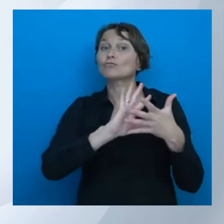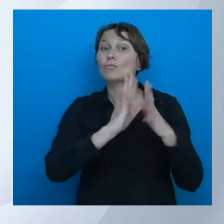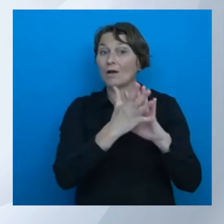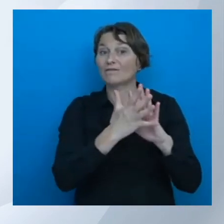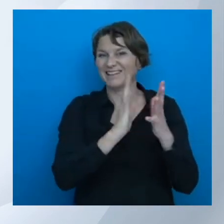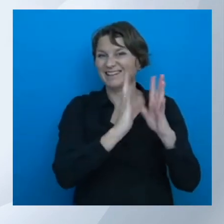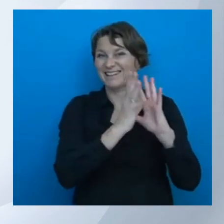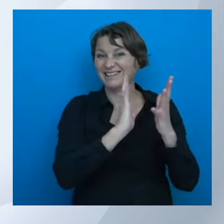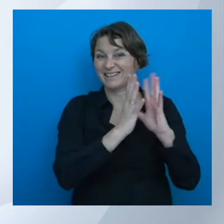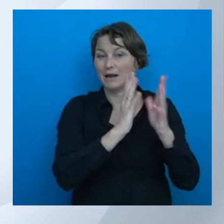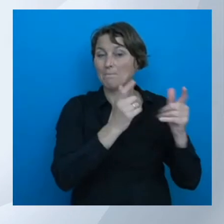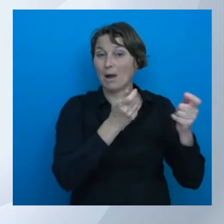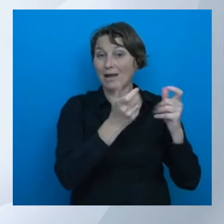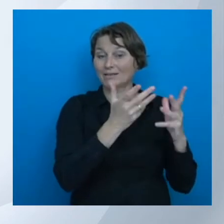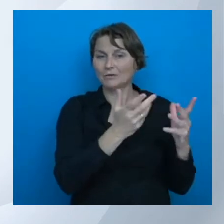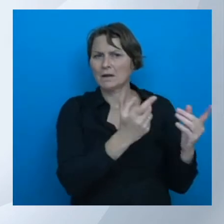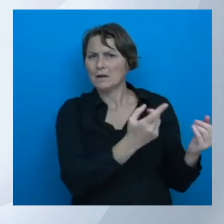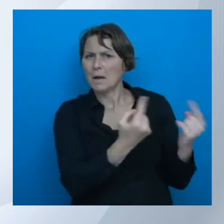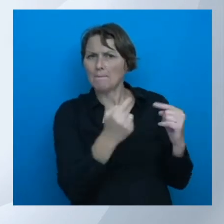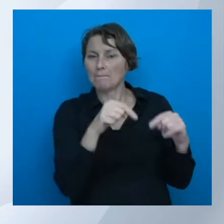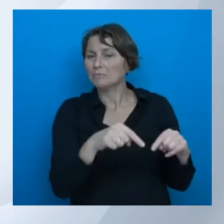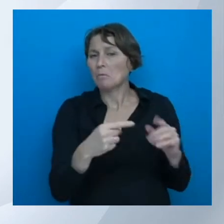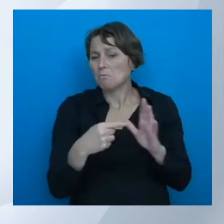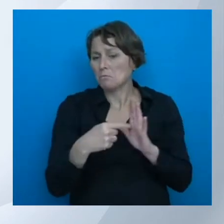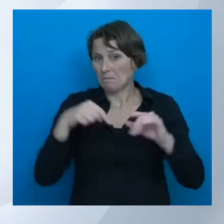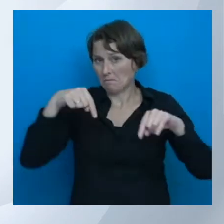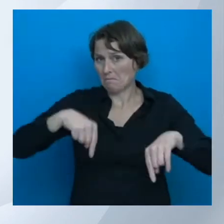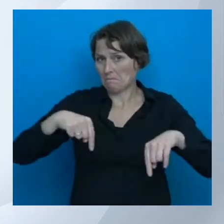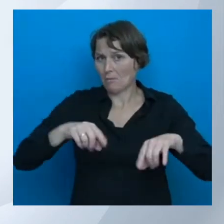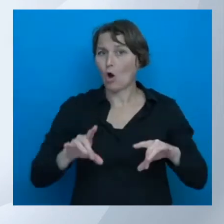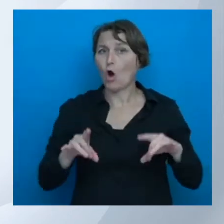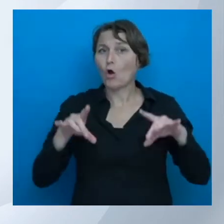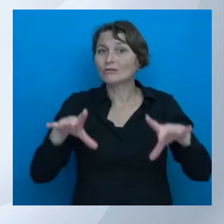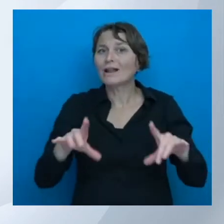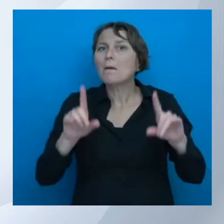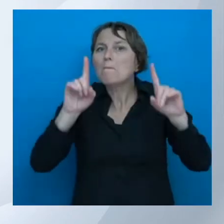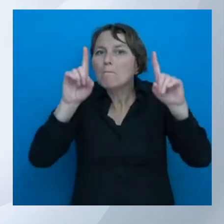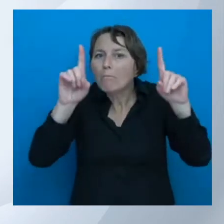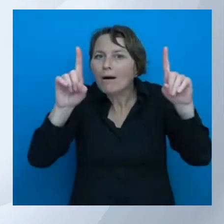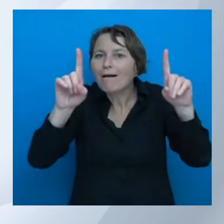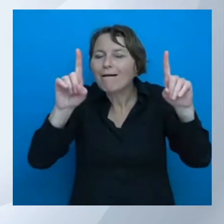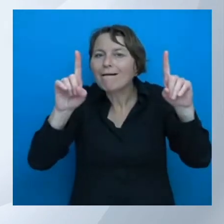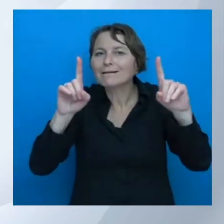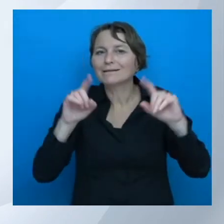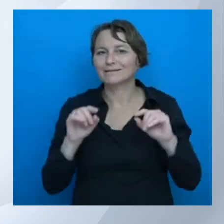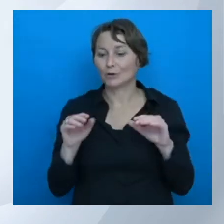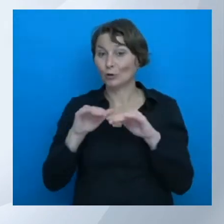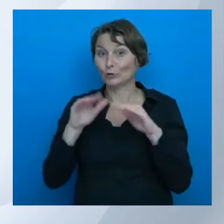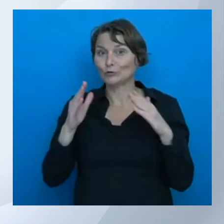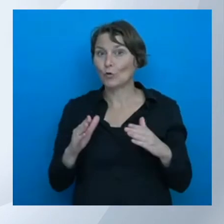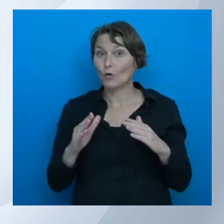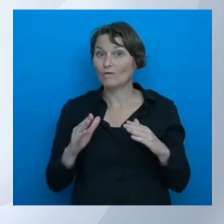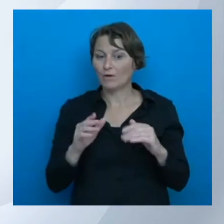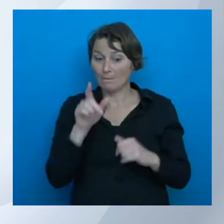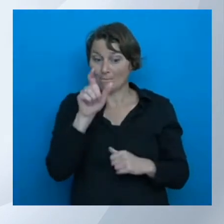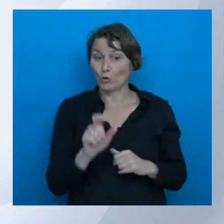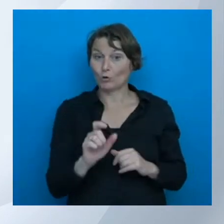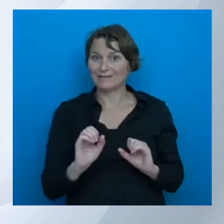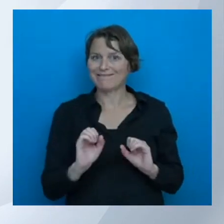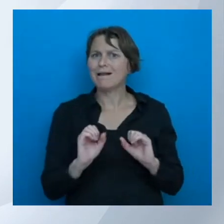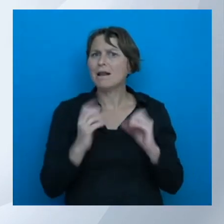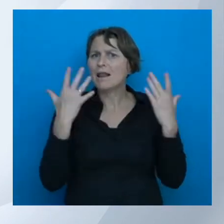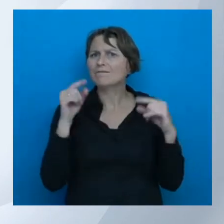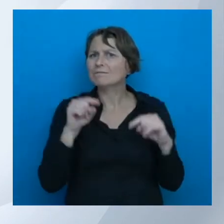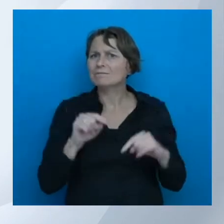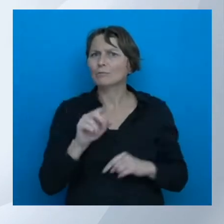say the request comes in here in Australia and our server lives here in the UK. What would happen is the request comes in from a user in Australia, it